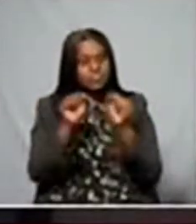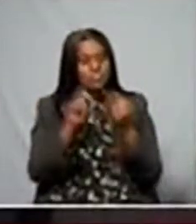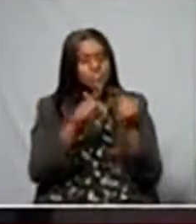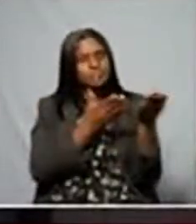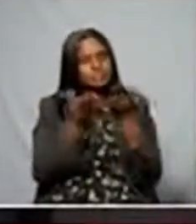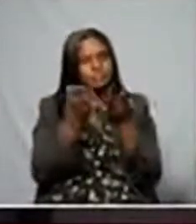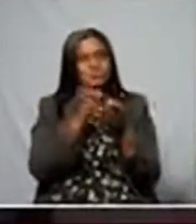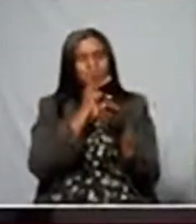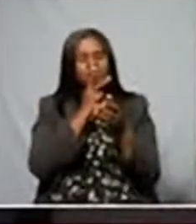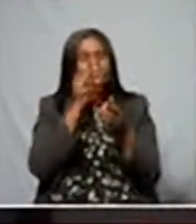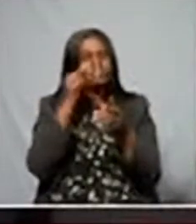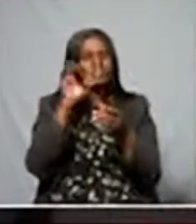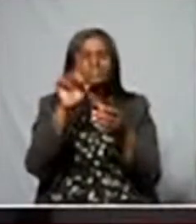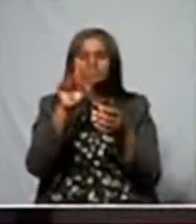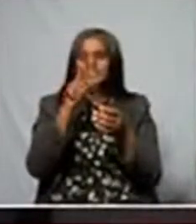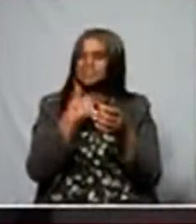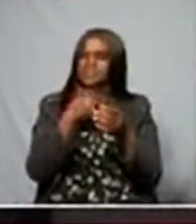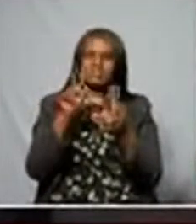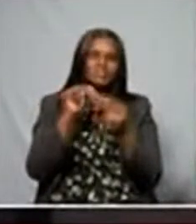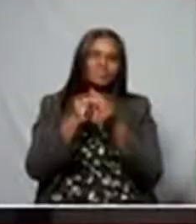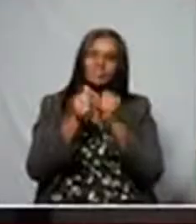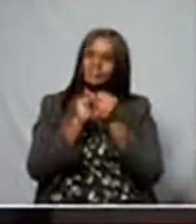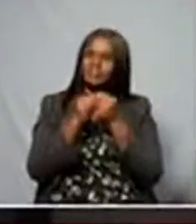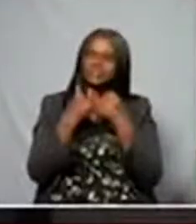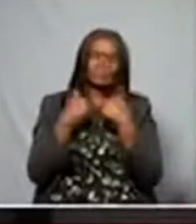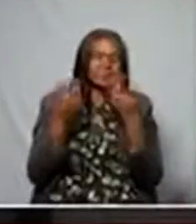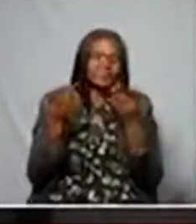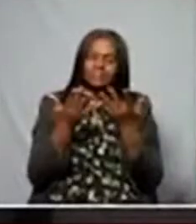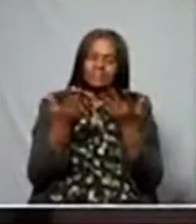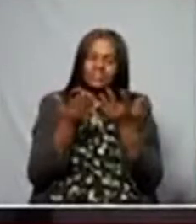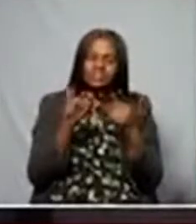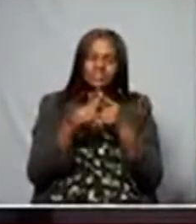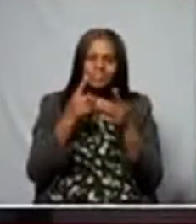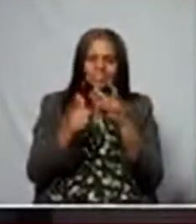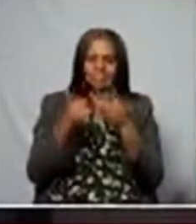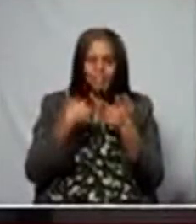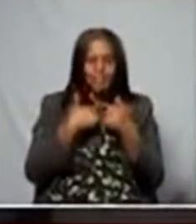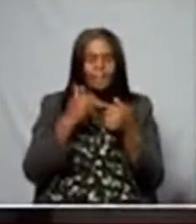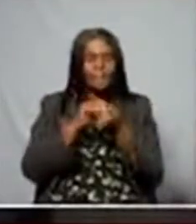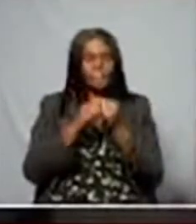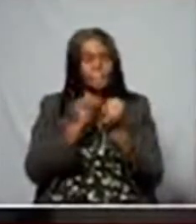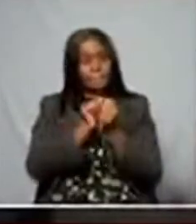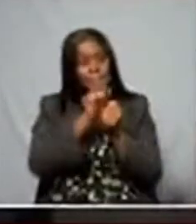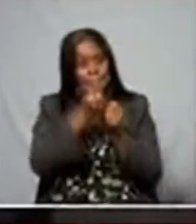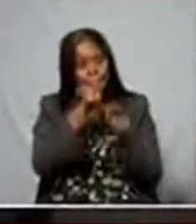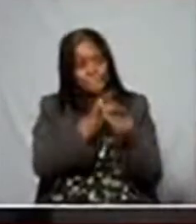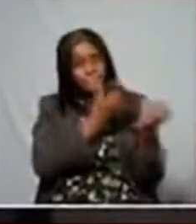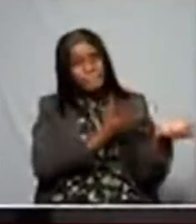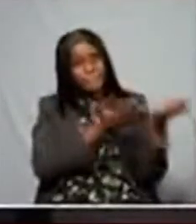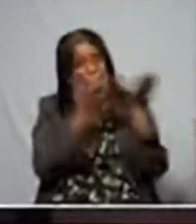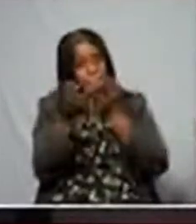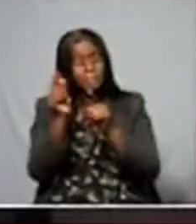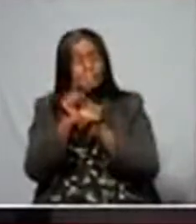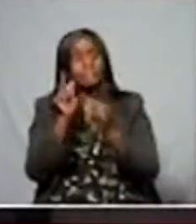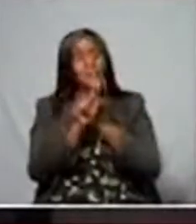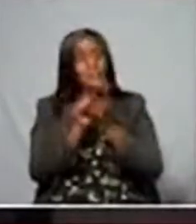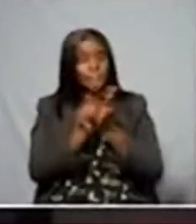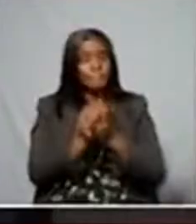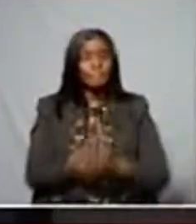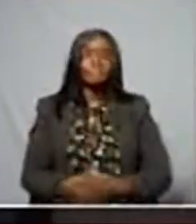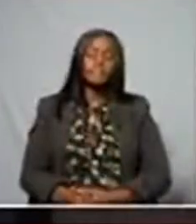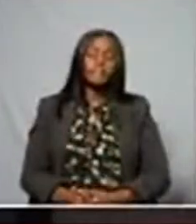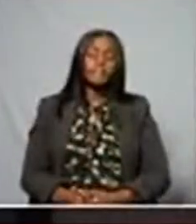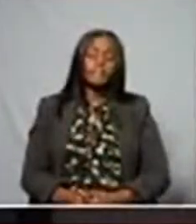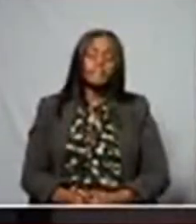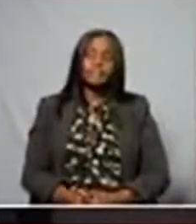deliver. Like for CDF, we have no issues with our contractors. But the ones that we have problems with are the ones that you bring from Lusaka. So